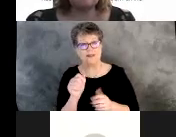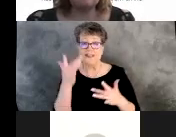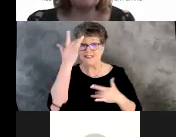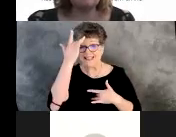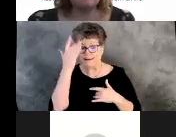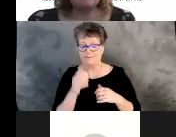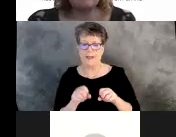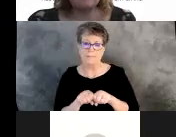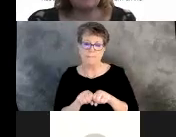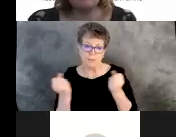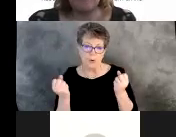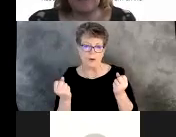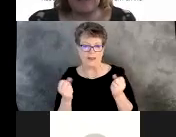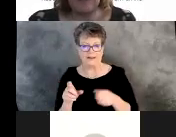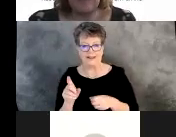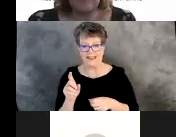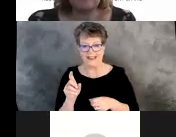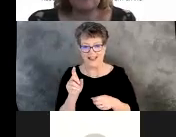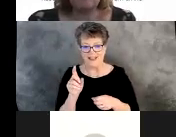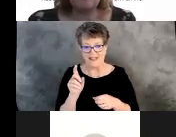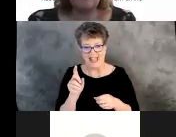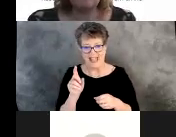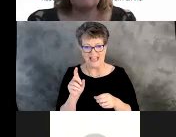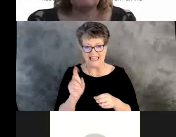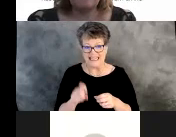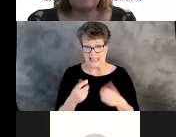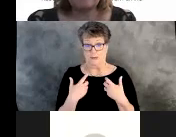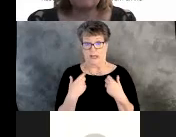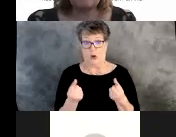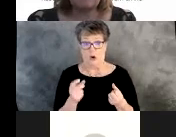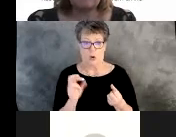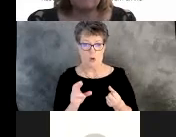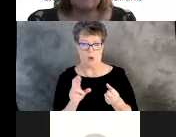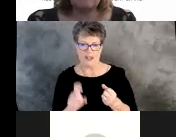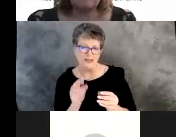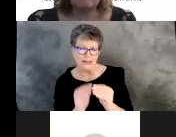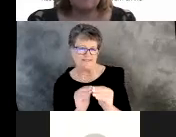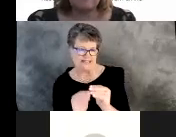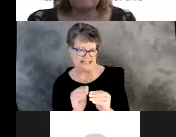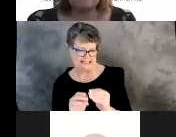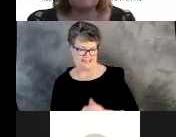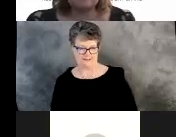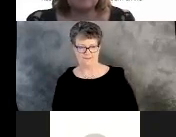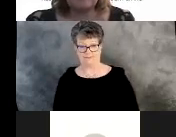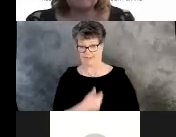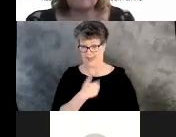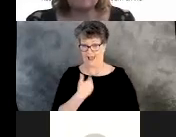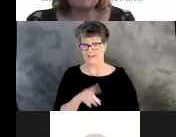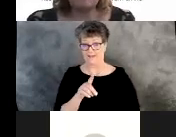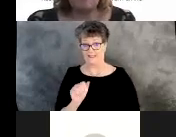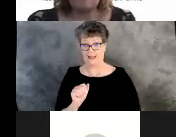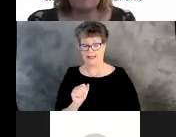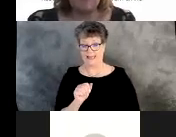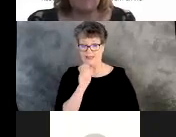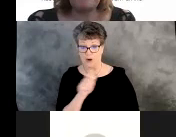broken, need curing or fixing. So the idea would be that, I have a disability and so there's